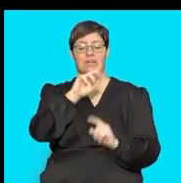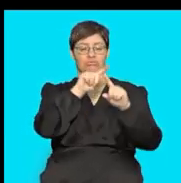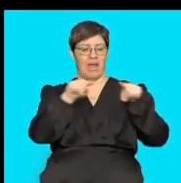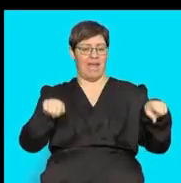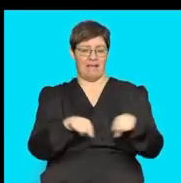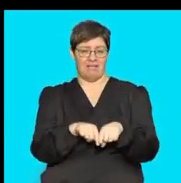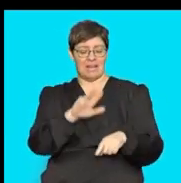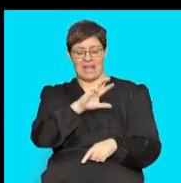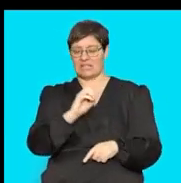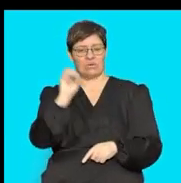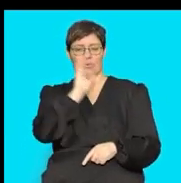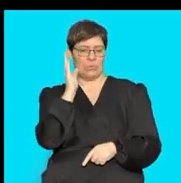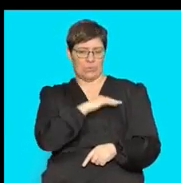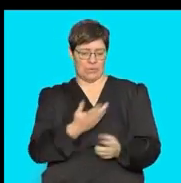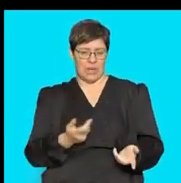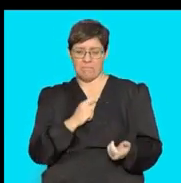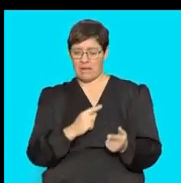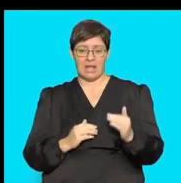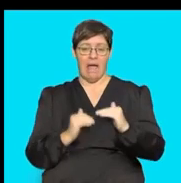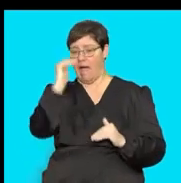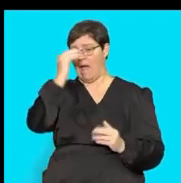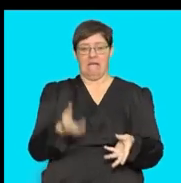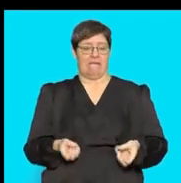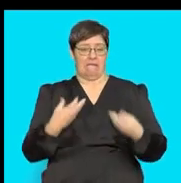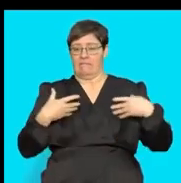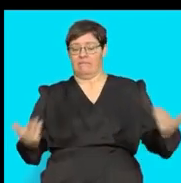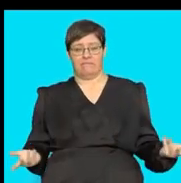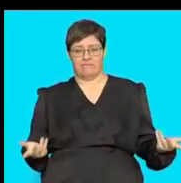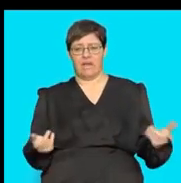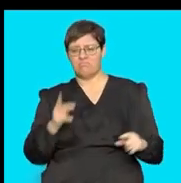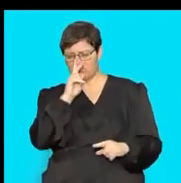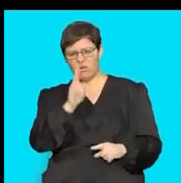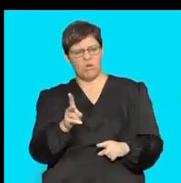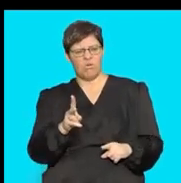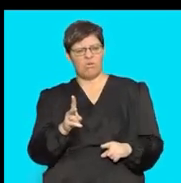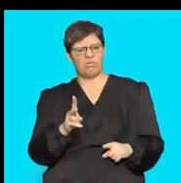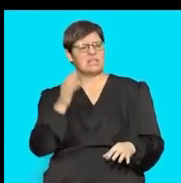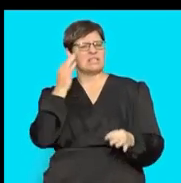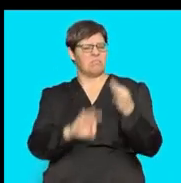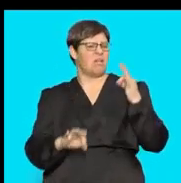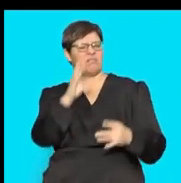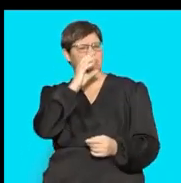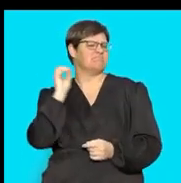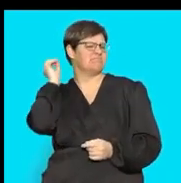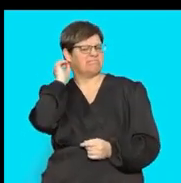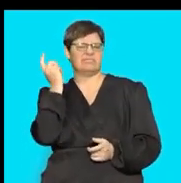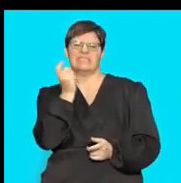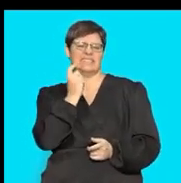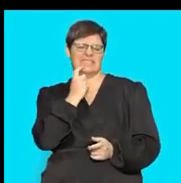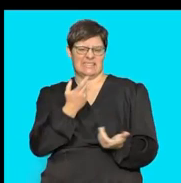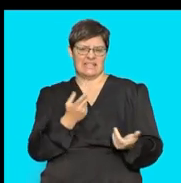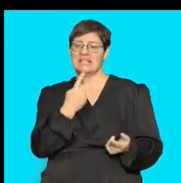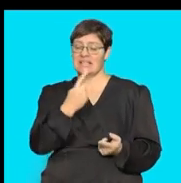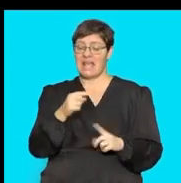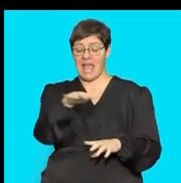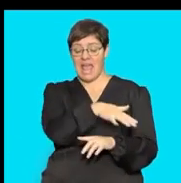angle triangle if we don't have the height? So the area rule is pretty simple. Even to memorize, it's pretty simple.